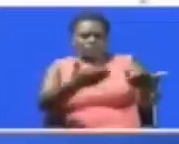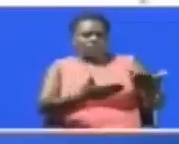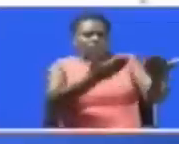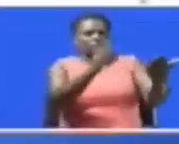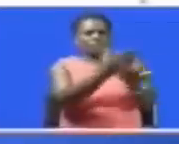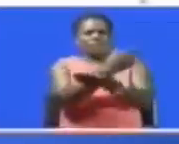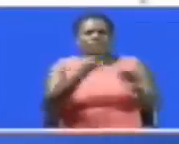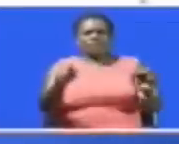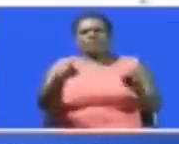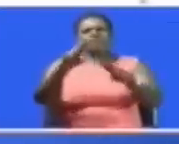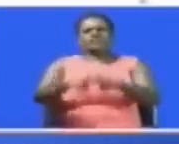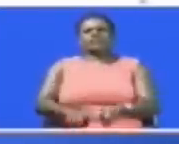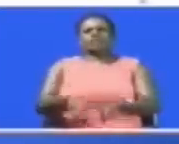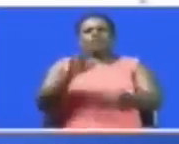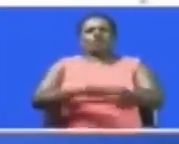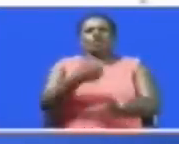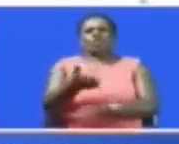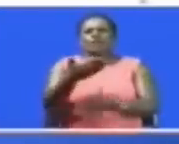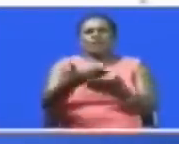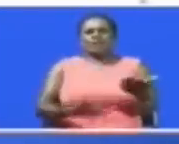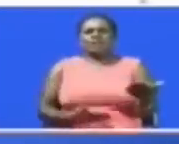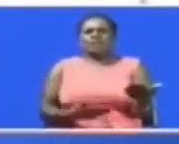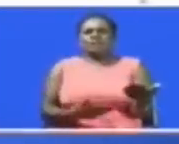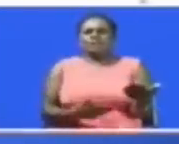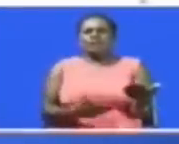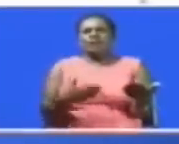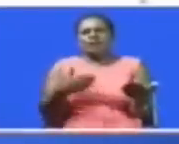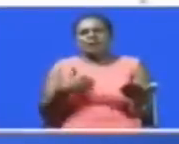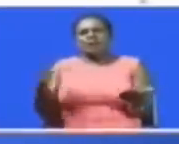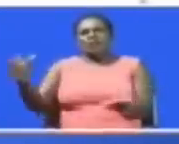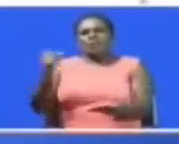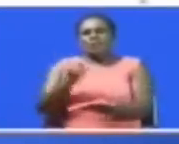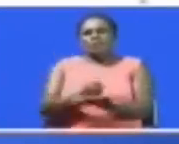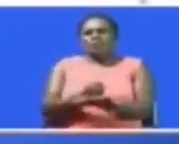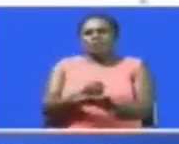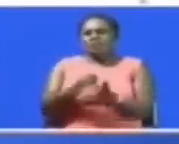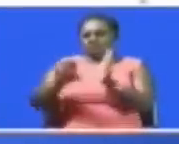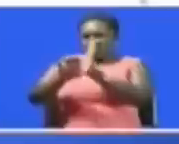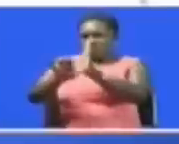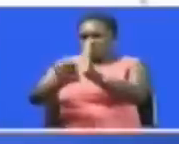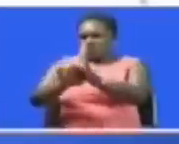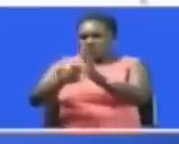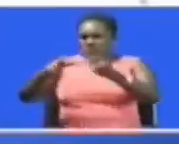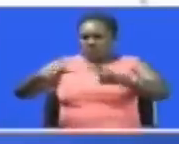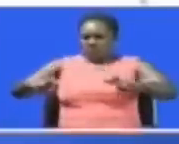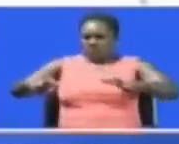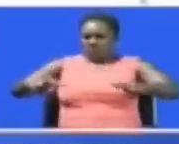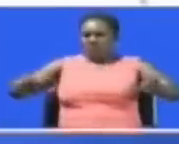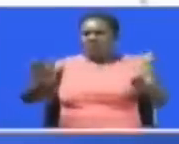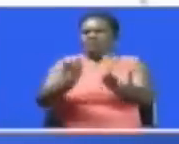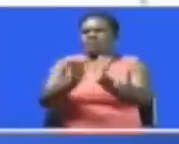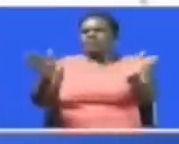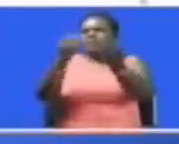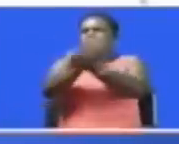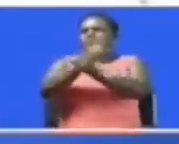to the president, and he sat on it. There were appointments like now the Inspector General.